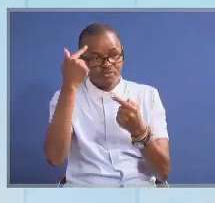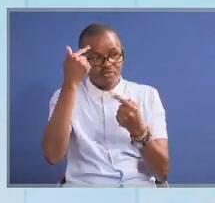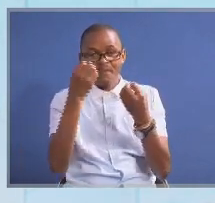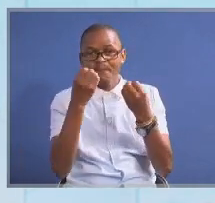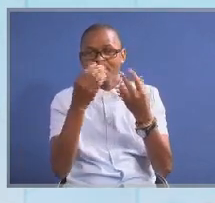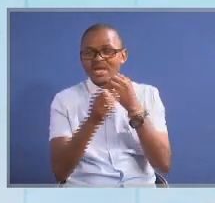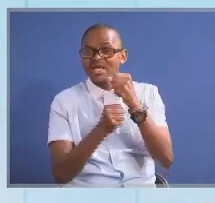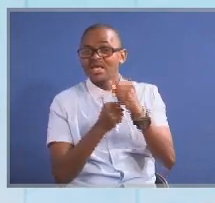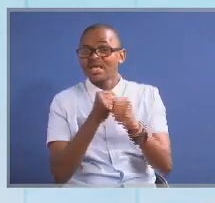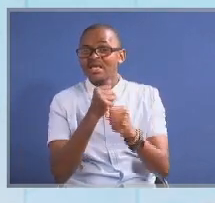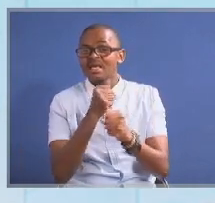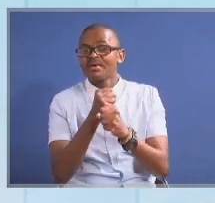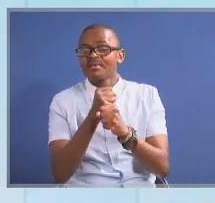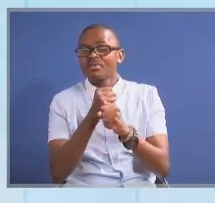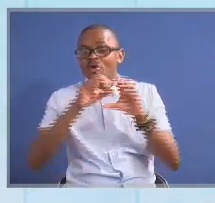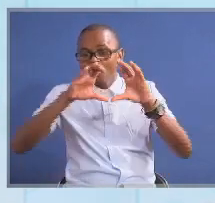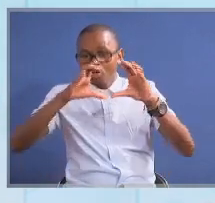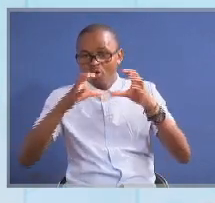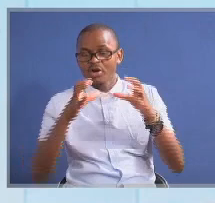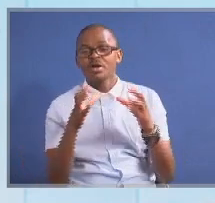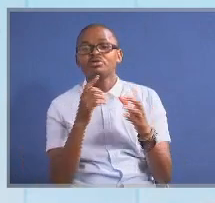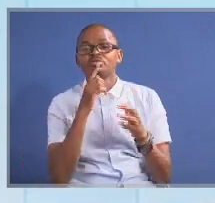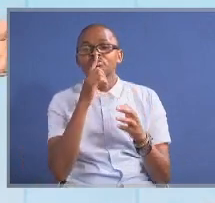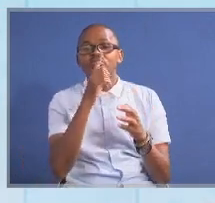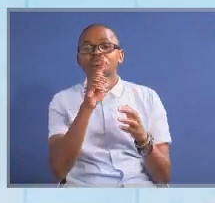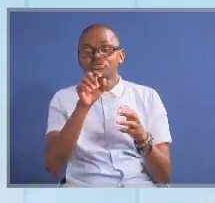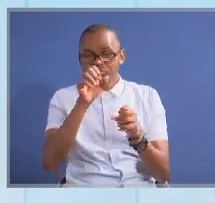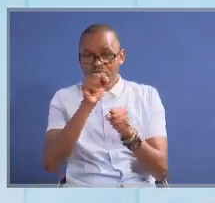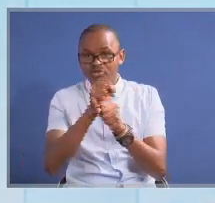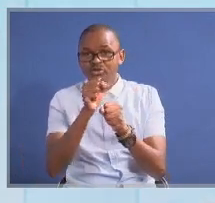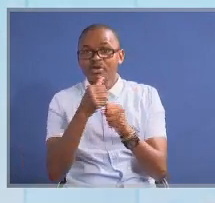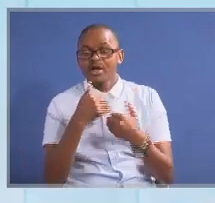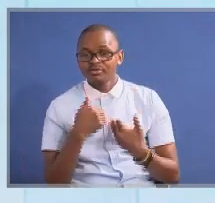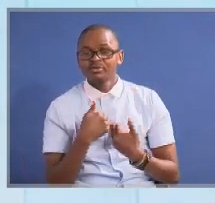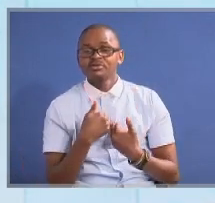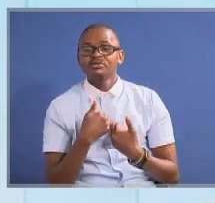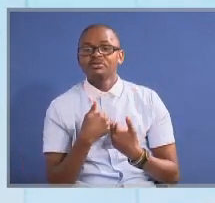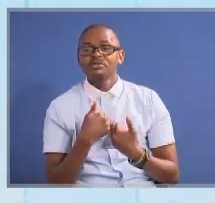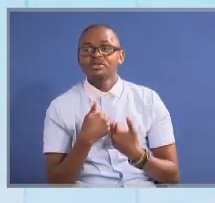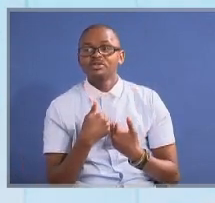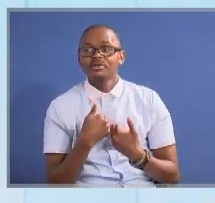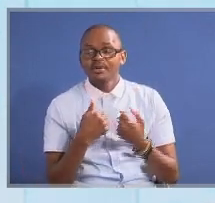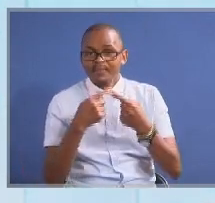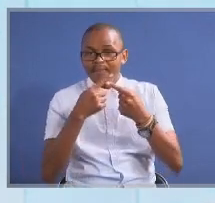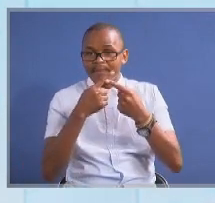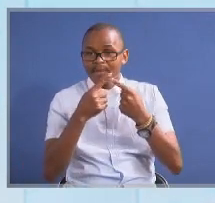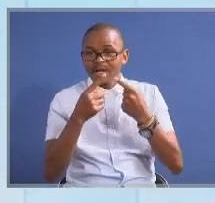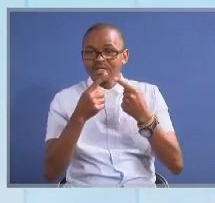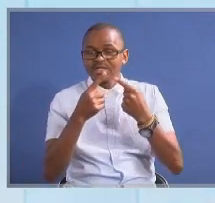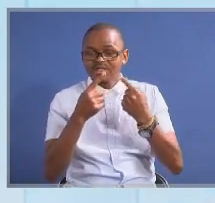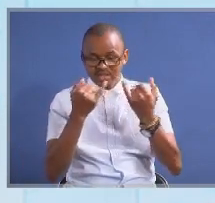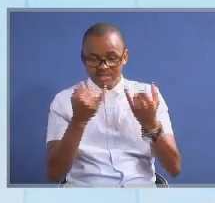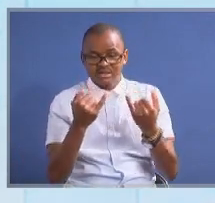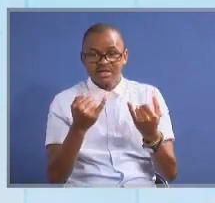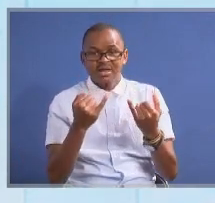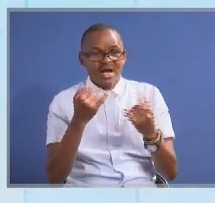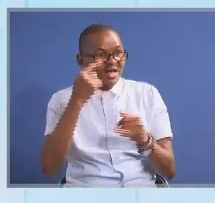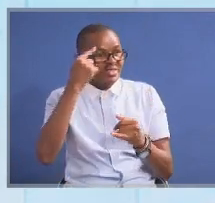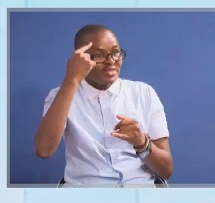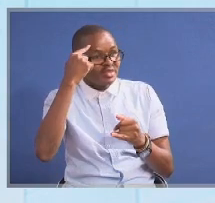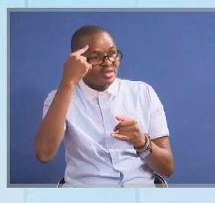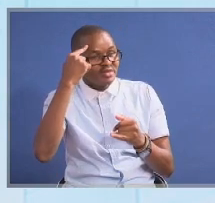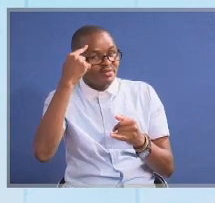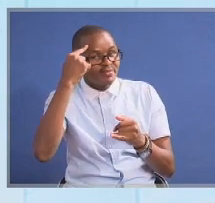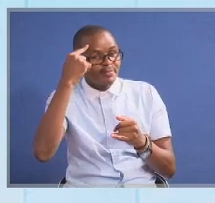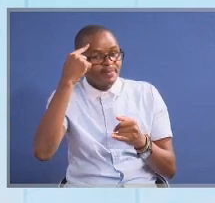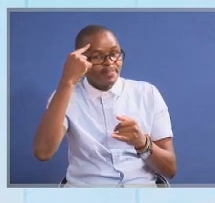so many years, colonized, colonization and so on, which of course you had. Yes. But ours is more recent. I think, you